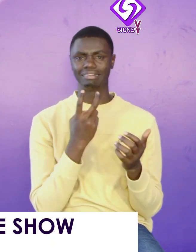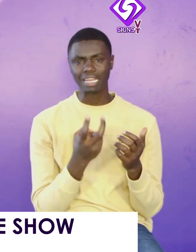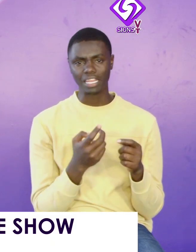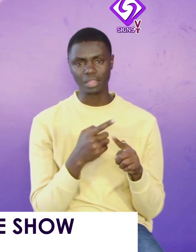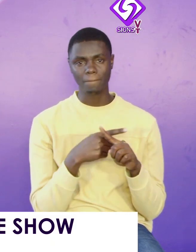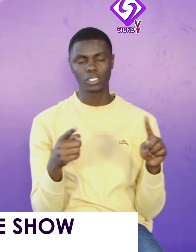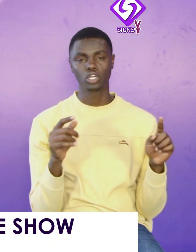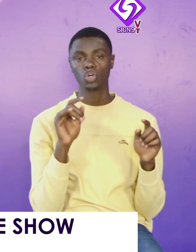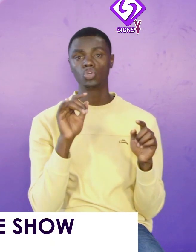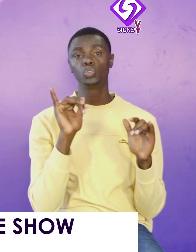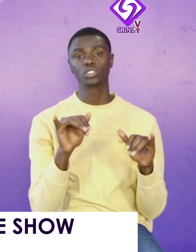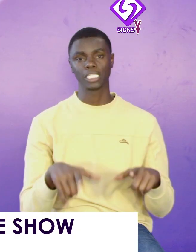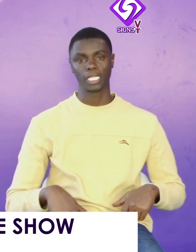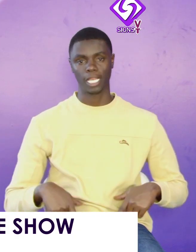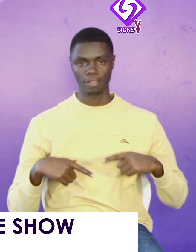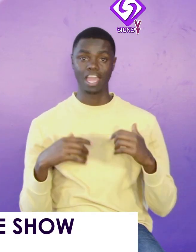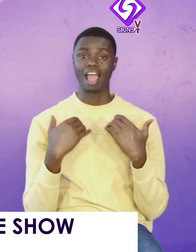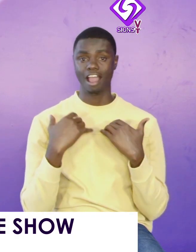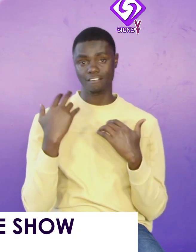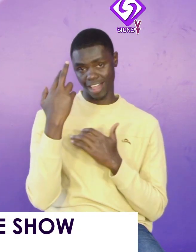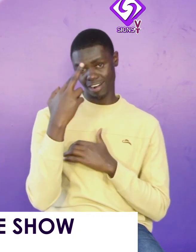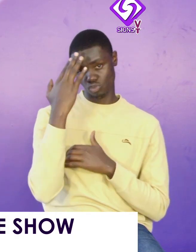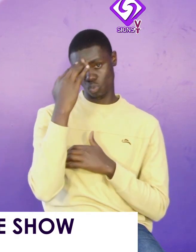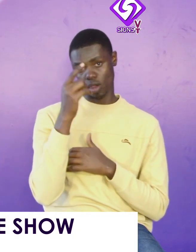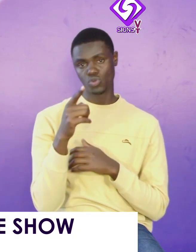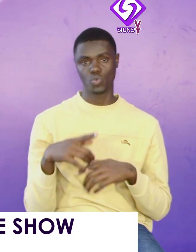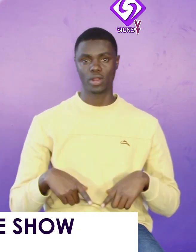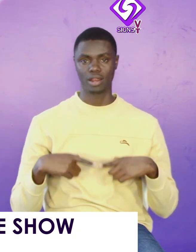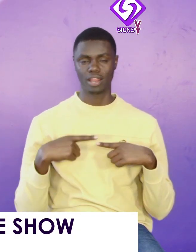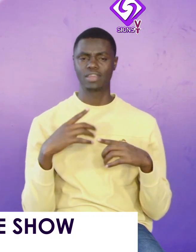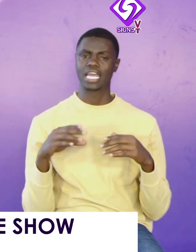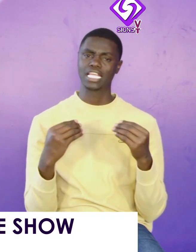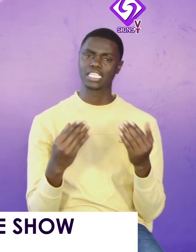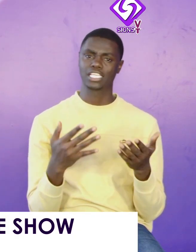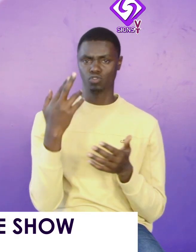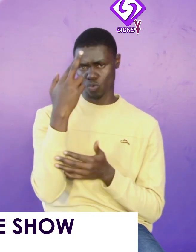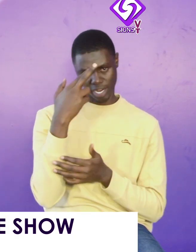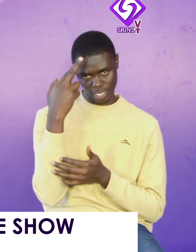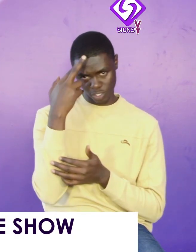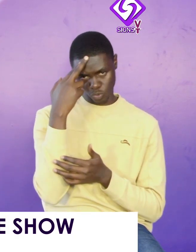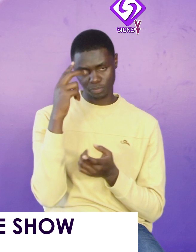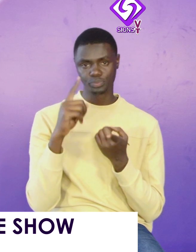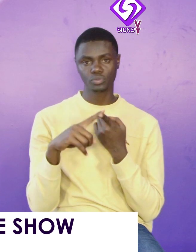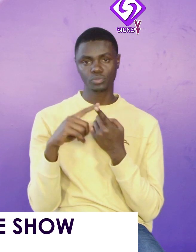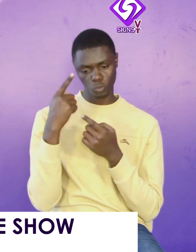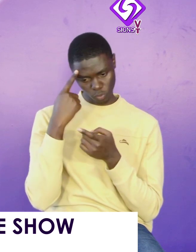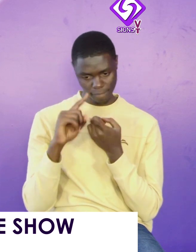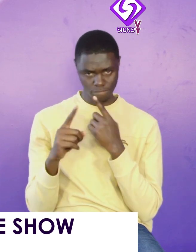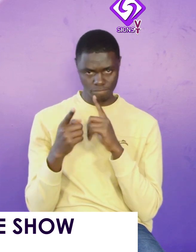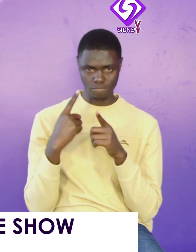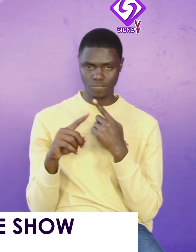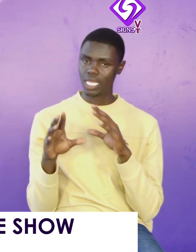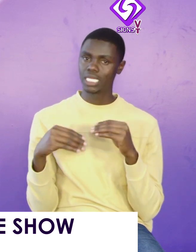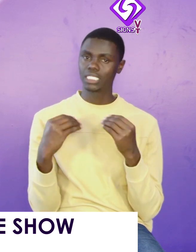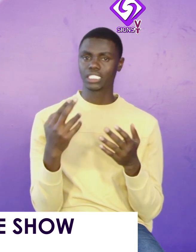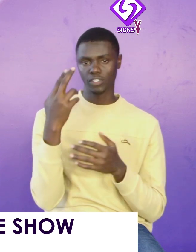alive. There is a reason why you're alive. This gives you a reason to reason. This gives you a reason